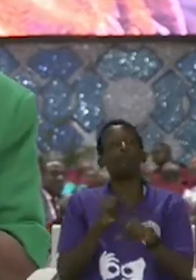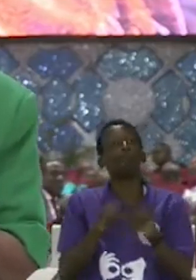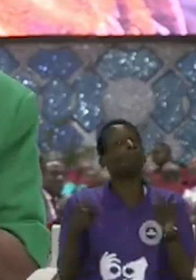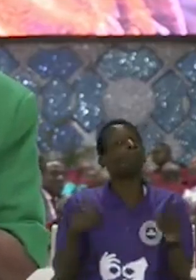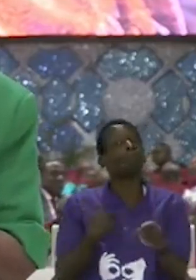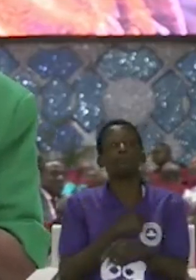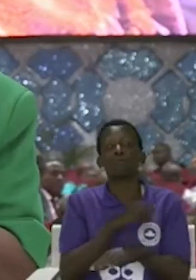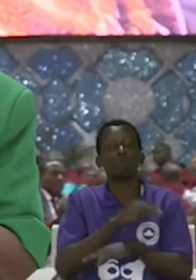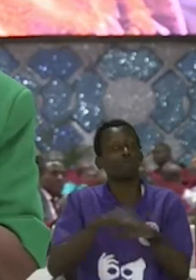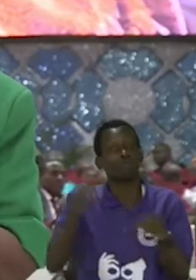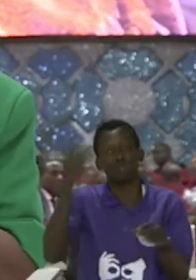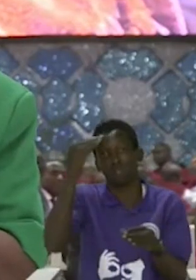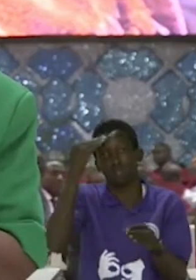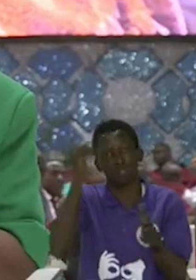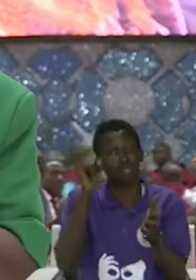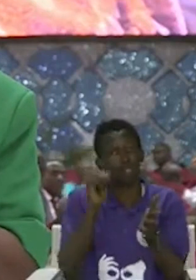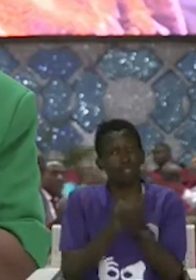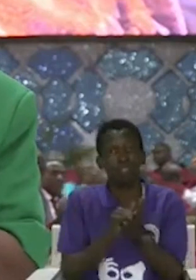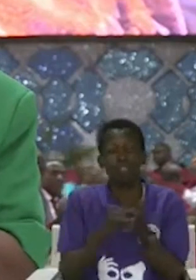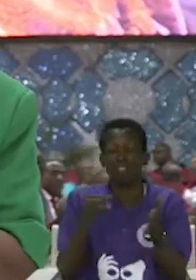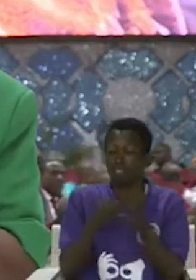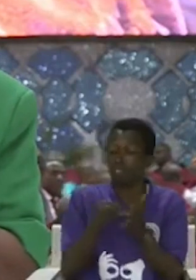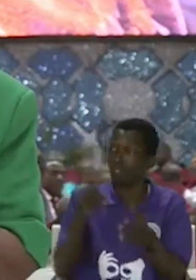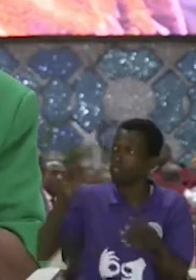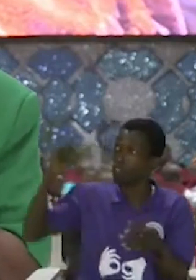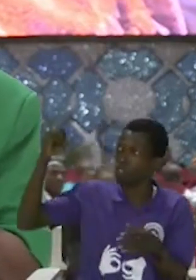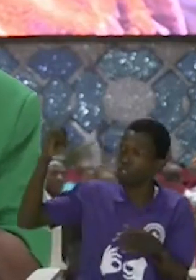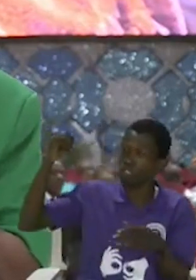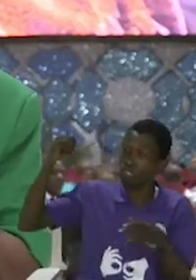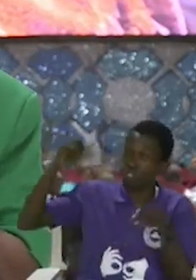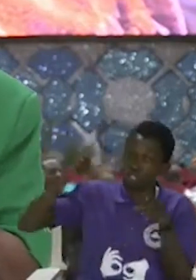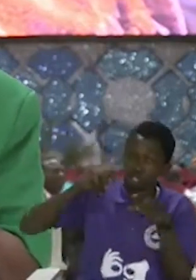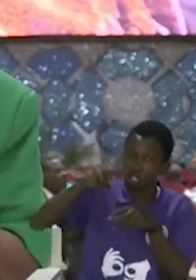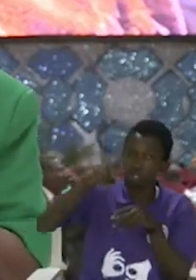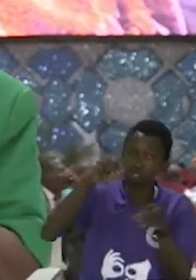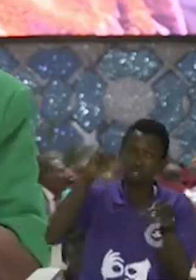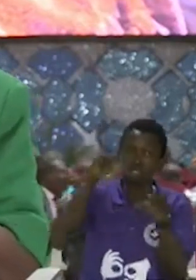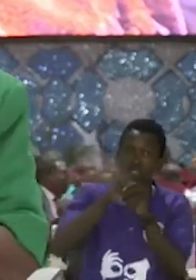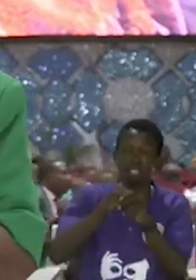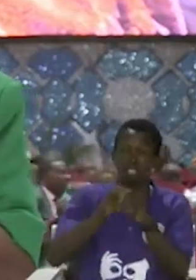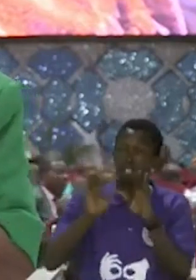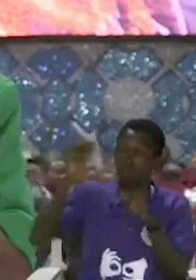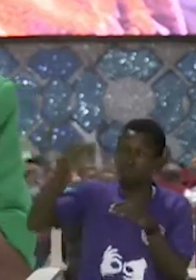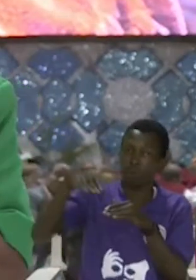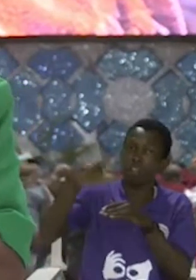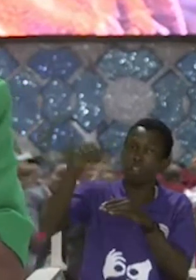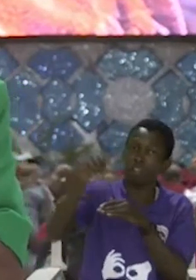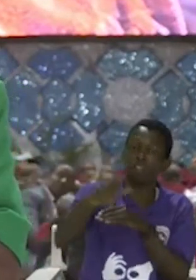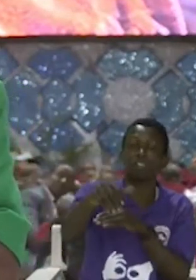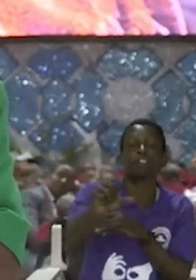know that it traveled in waves.